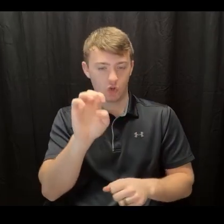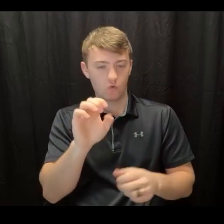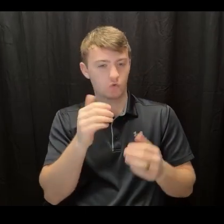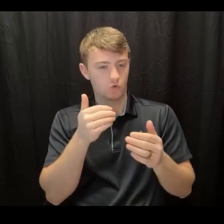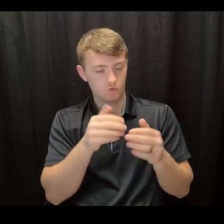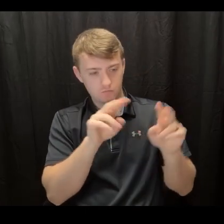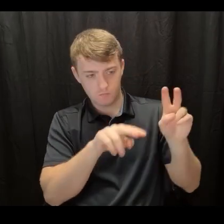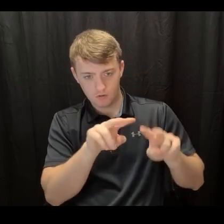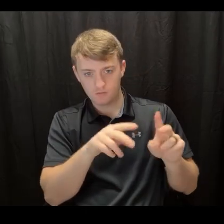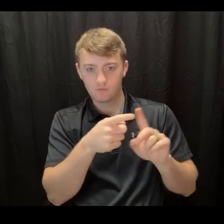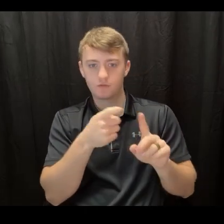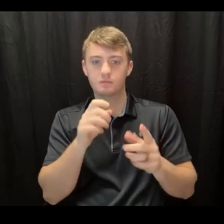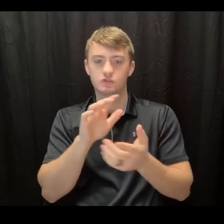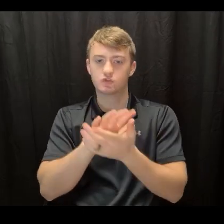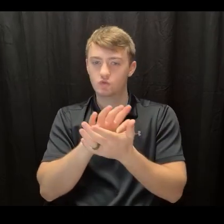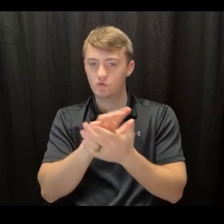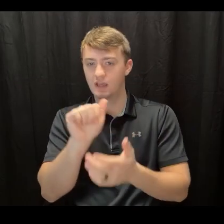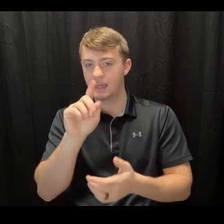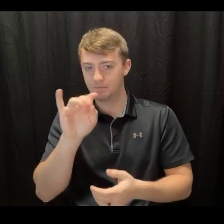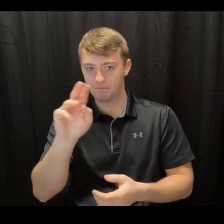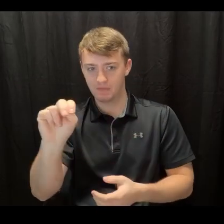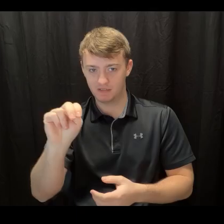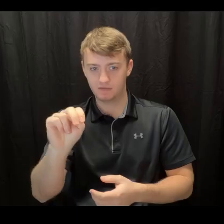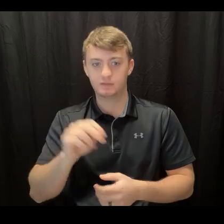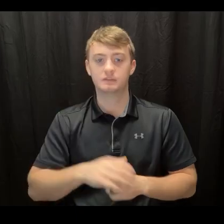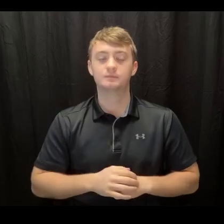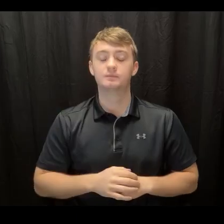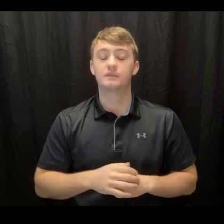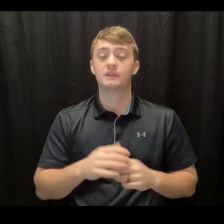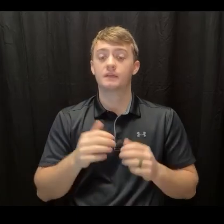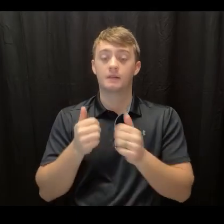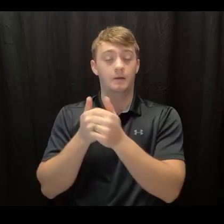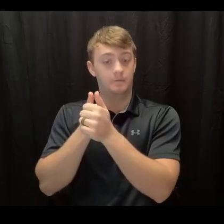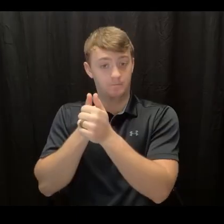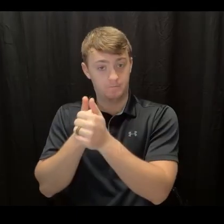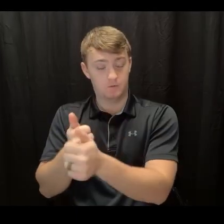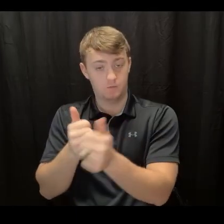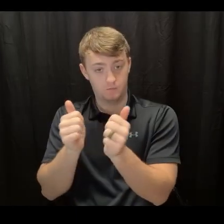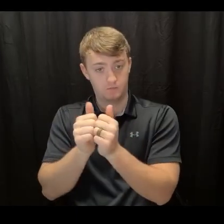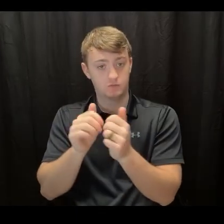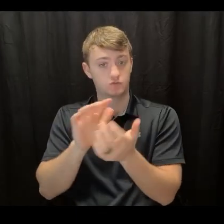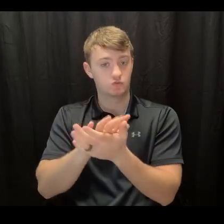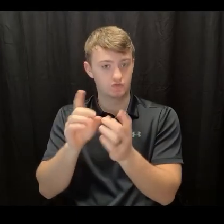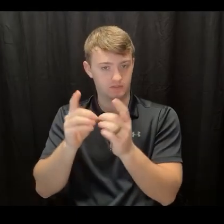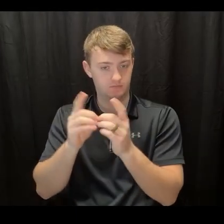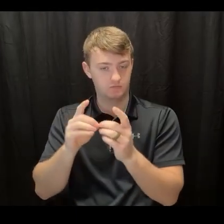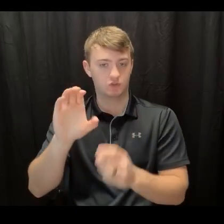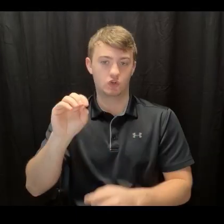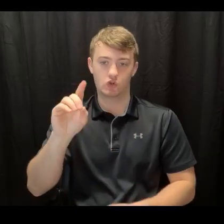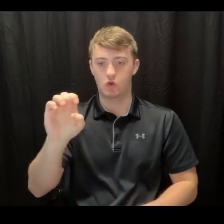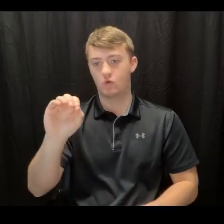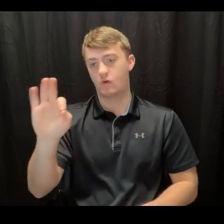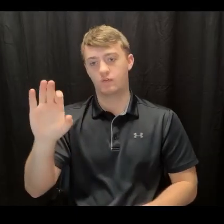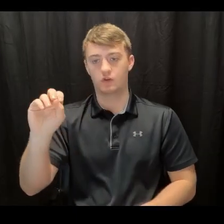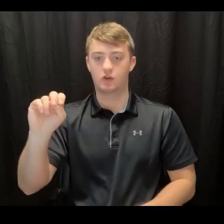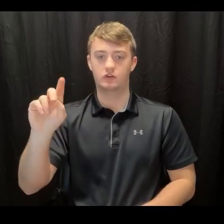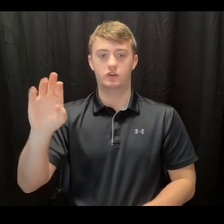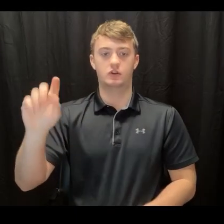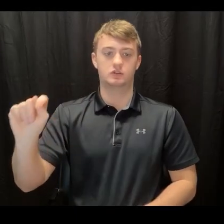being closely monitored by the district safe schools administrator and in accordance with the district's code of